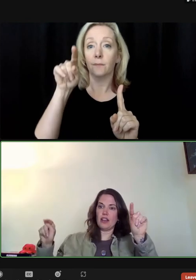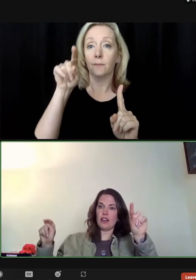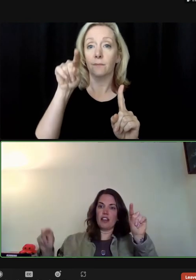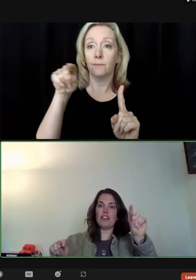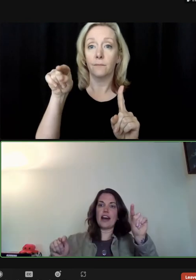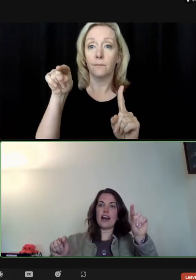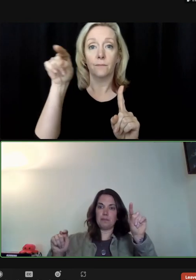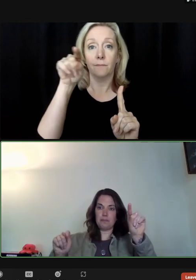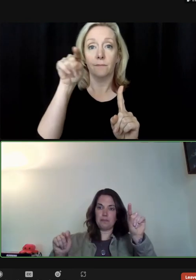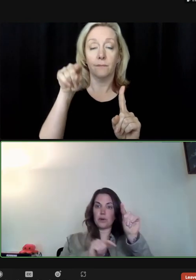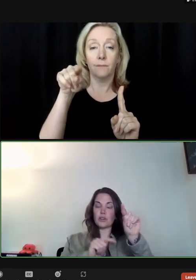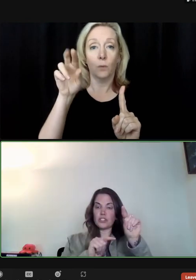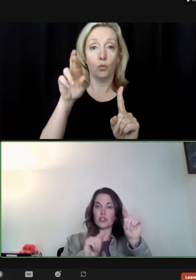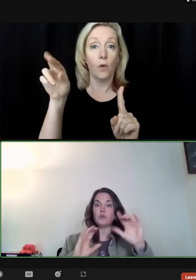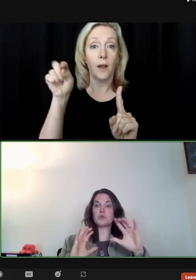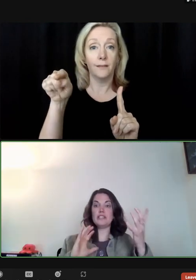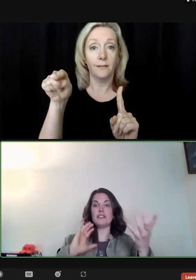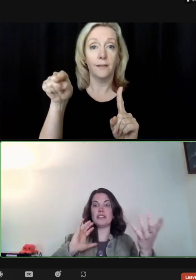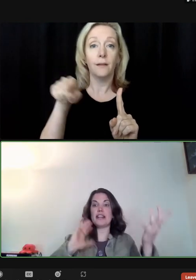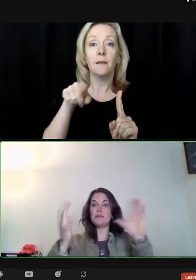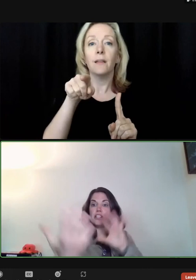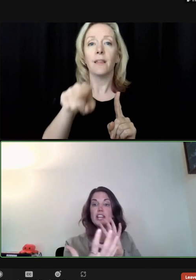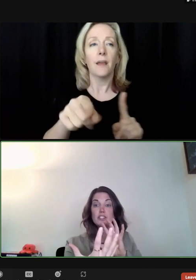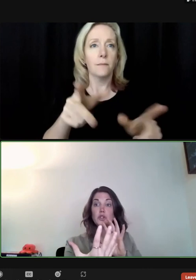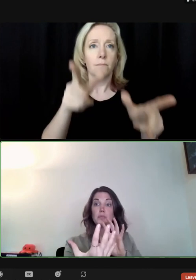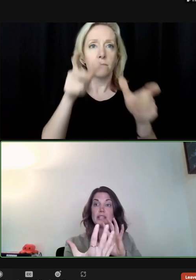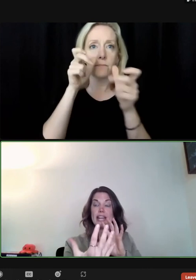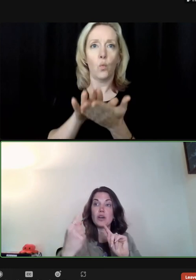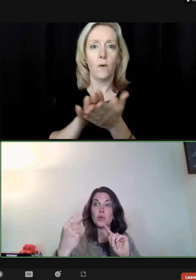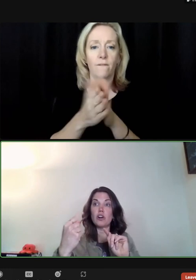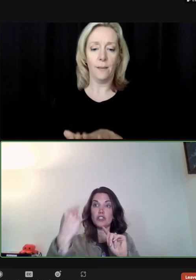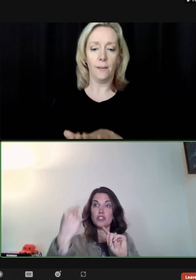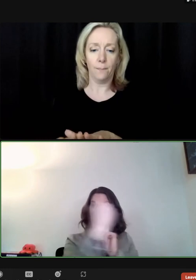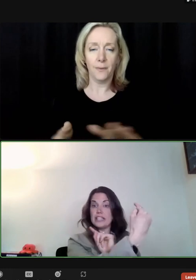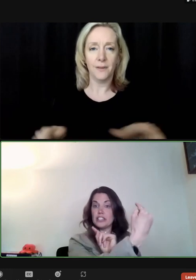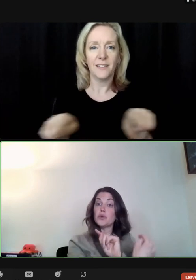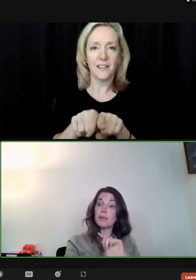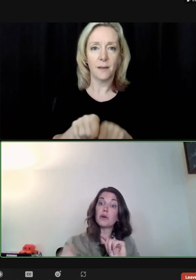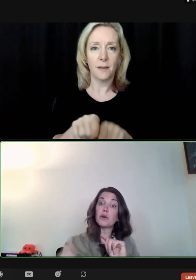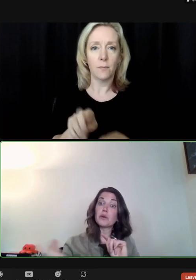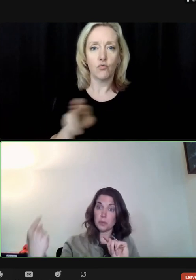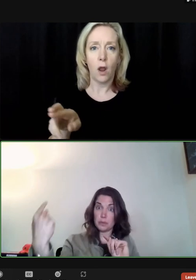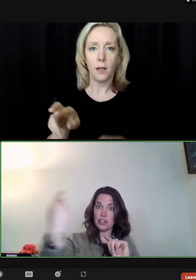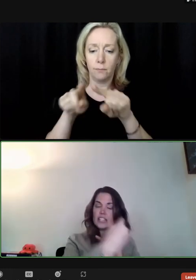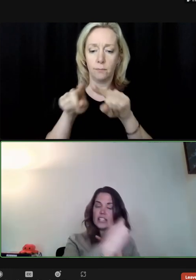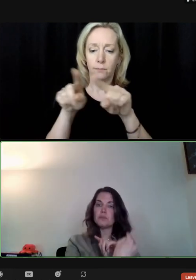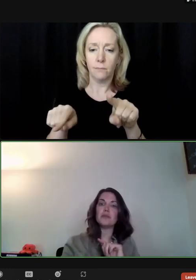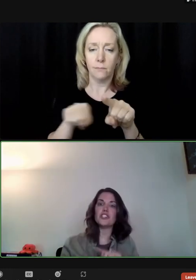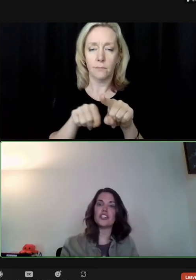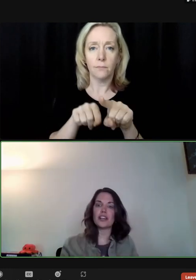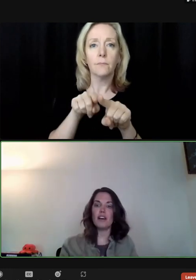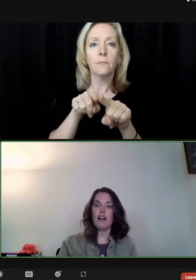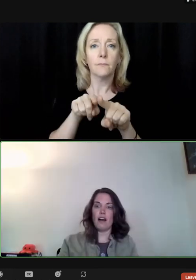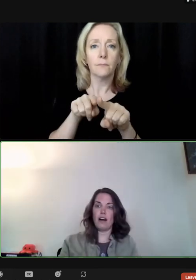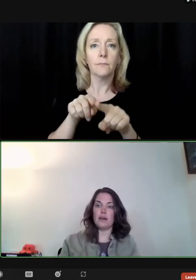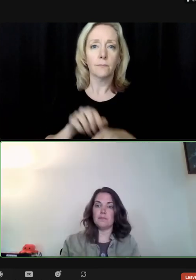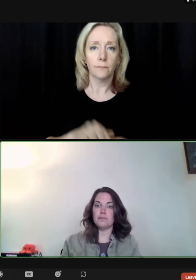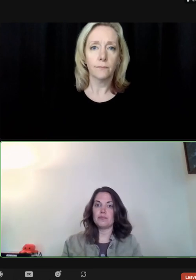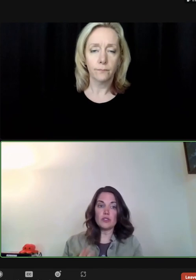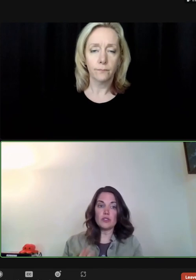shape, that person who's receiving that image and duplicating it would need to do it backwards, pretty much. That's mirror